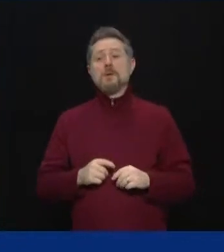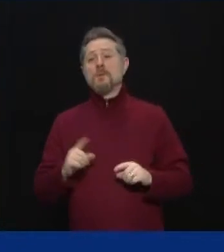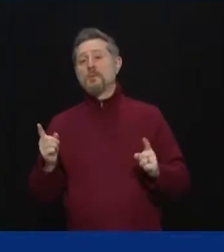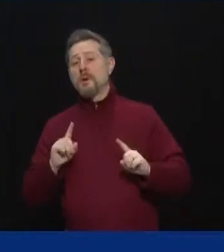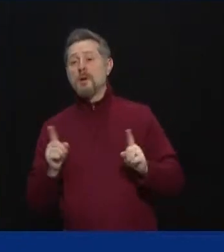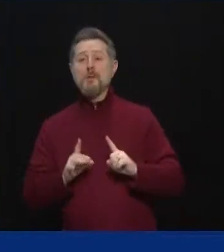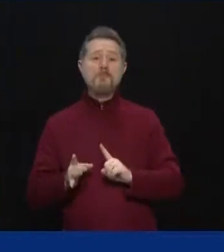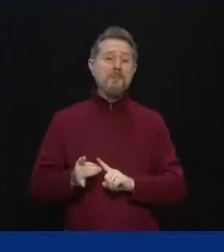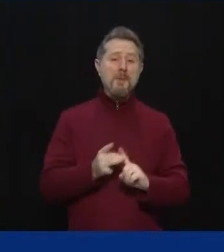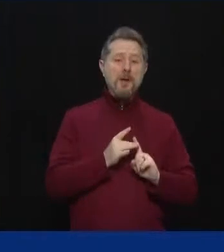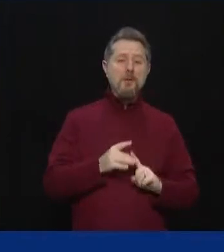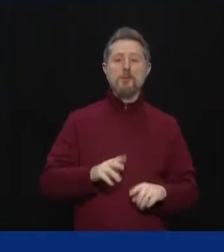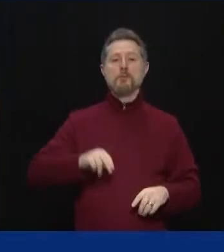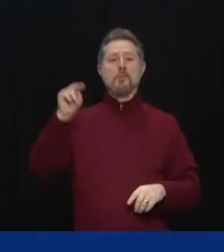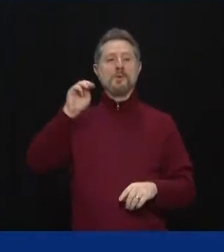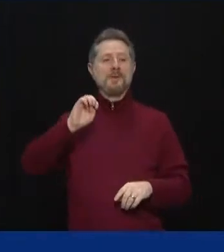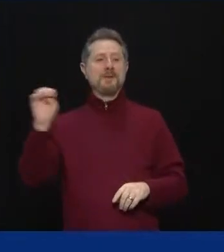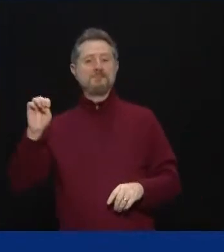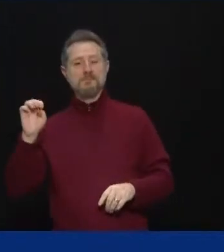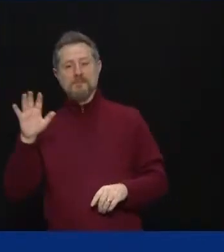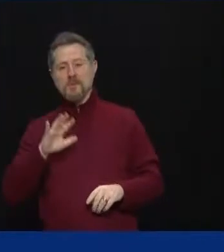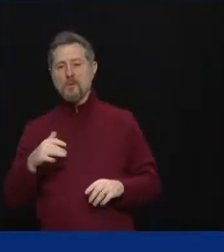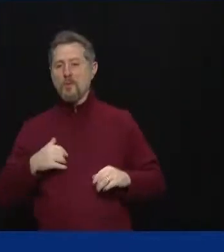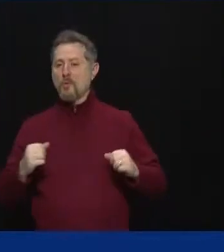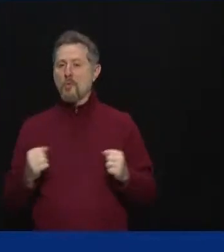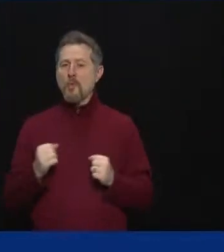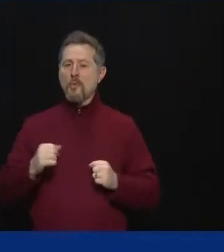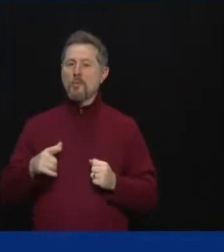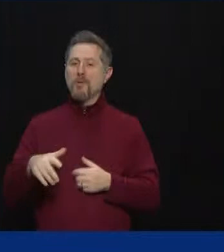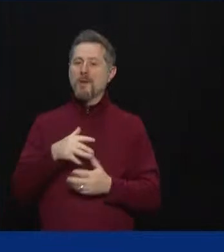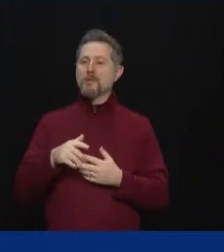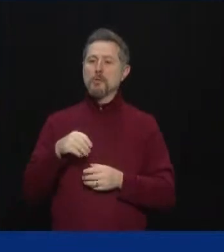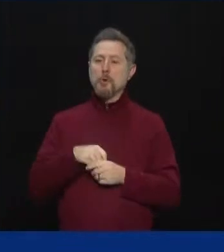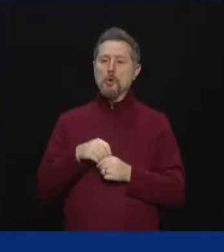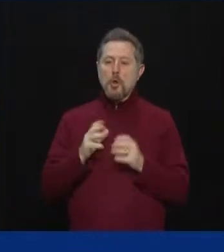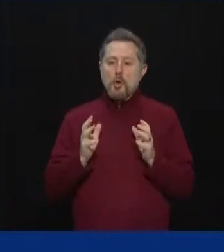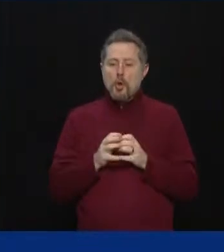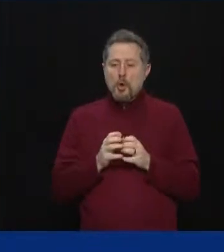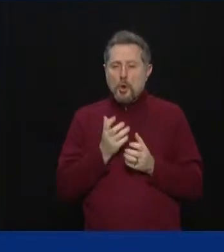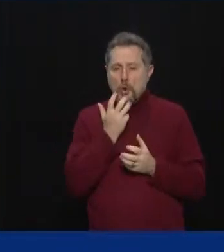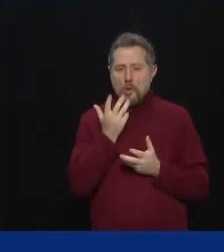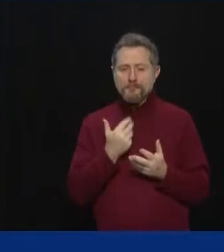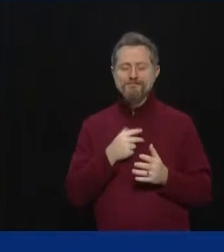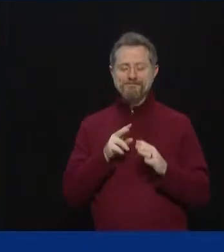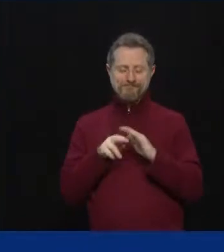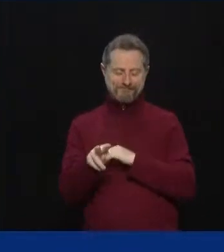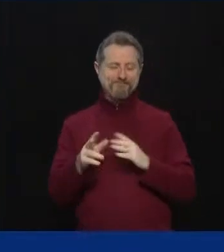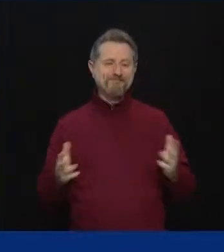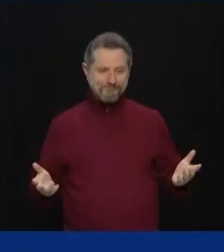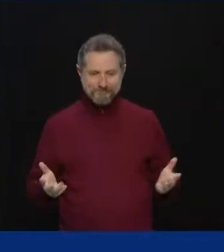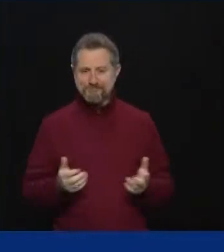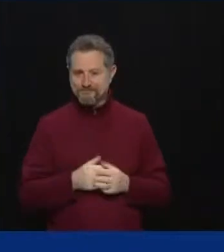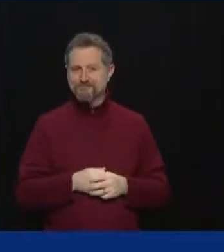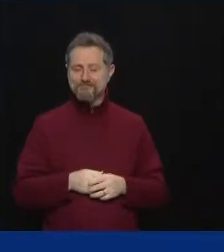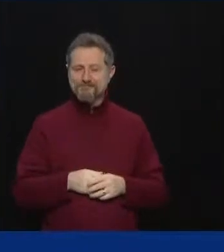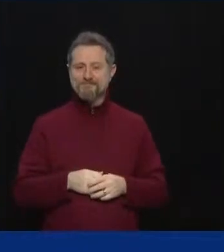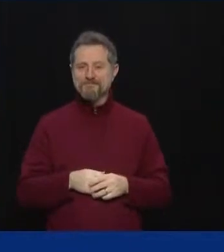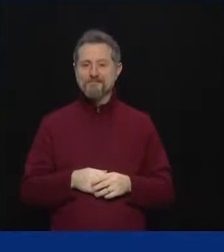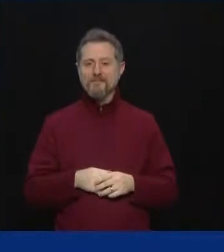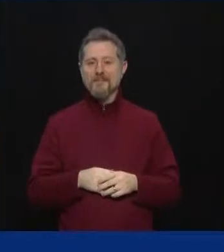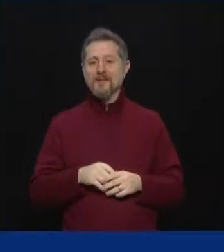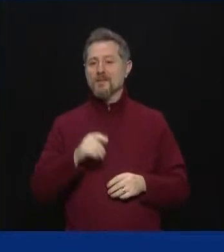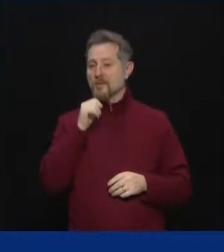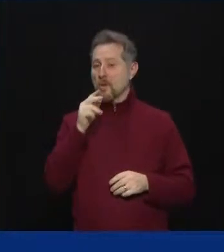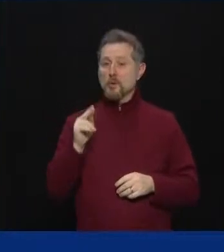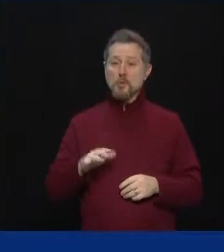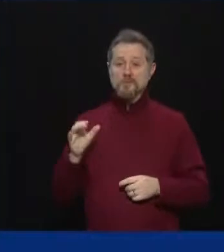surprise, it's getting colder. People are staying indoors more, and that was actually foreseeable. We've been talking about that for a while. So we're not an anomaly, but